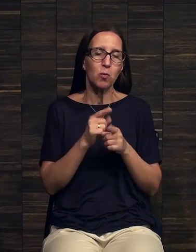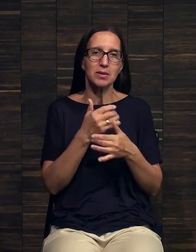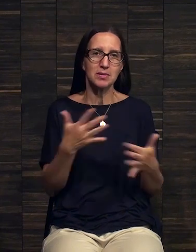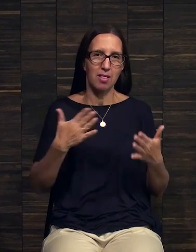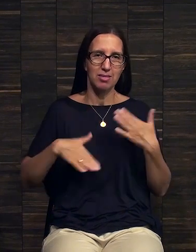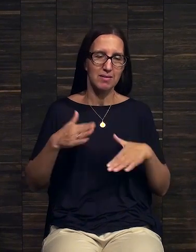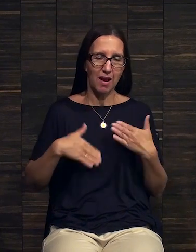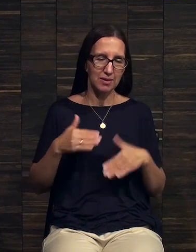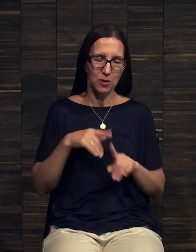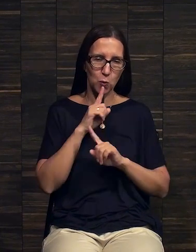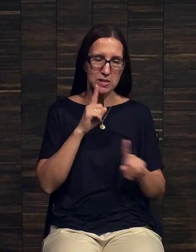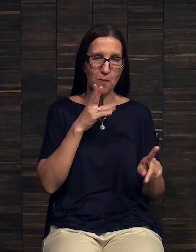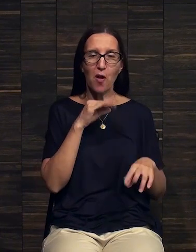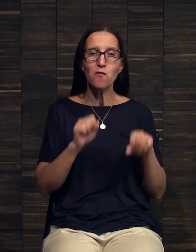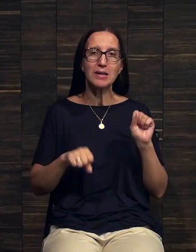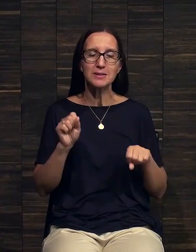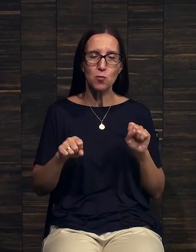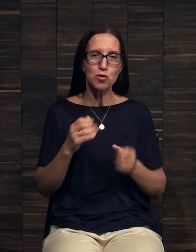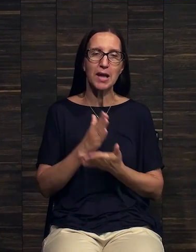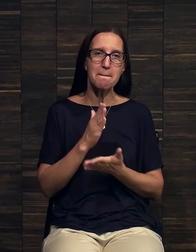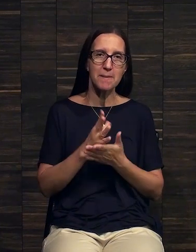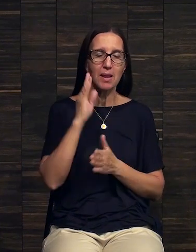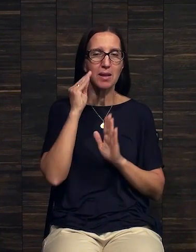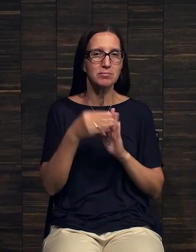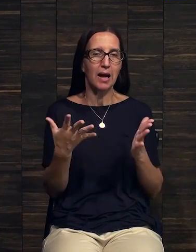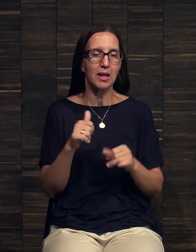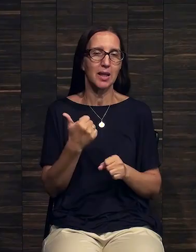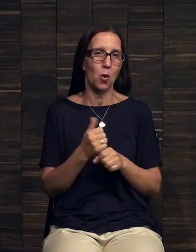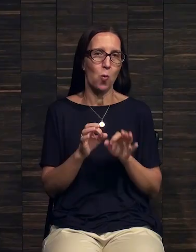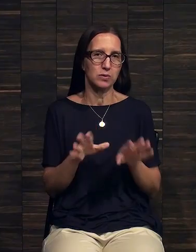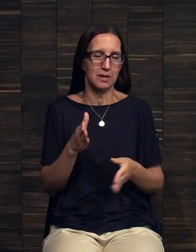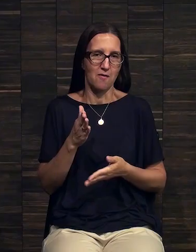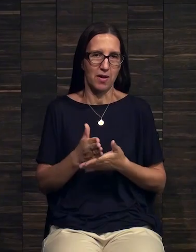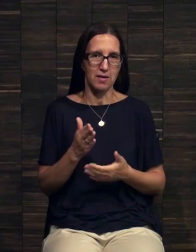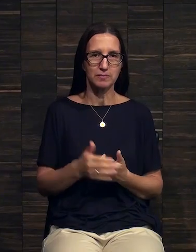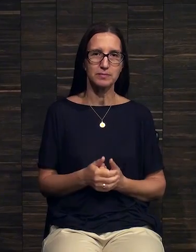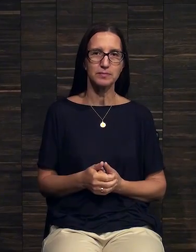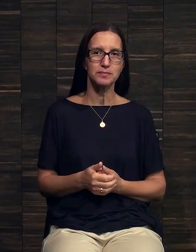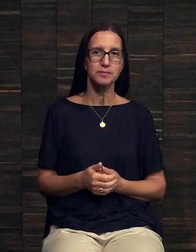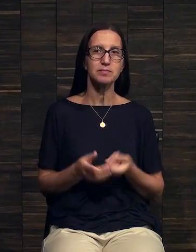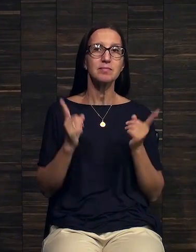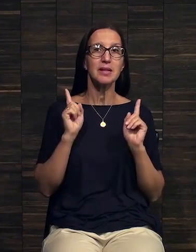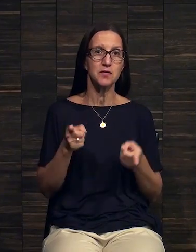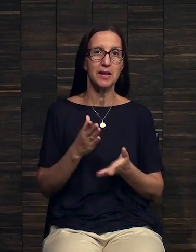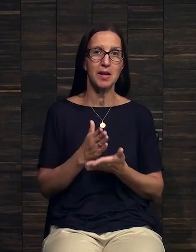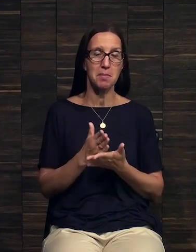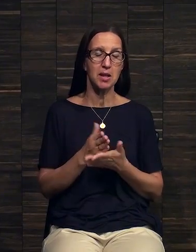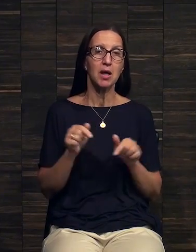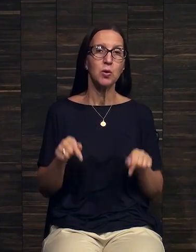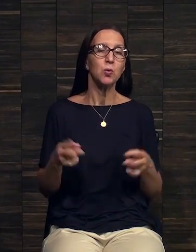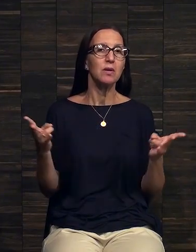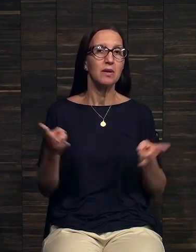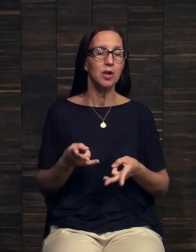but in these comics, you can easily see that the woman is